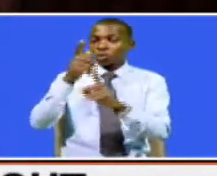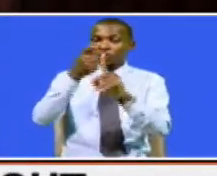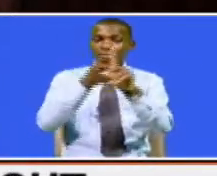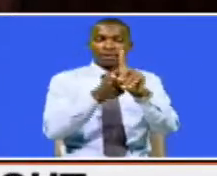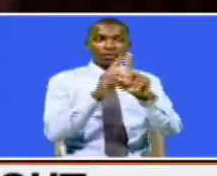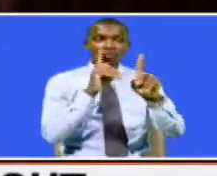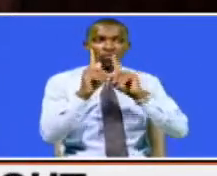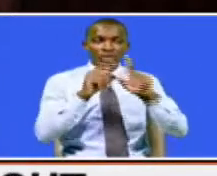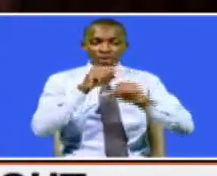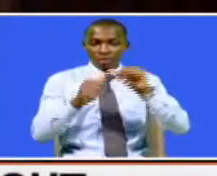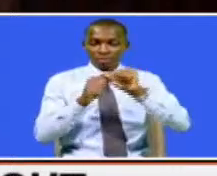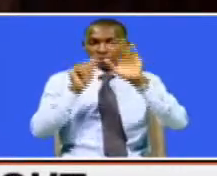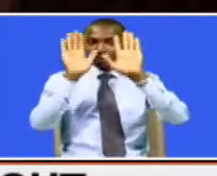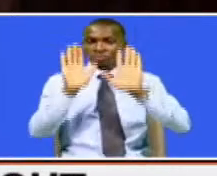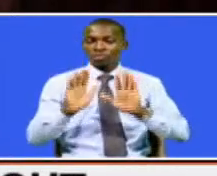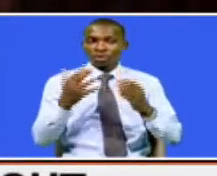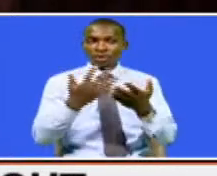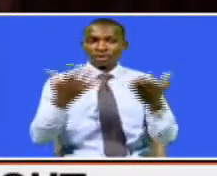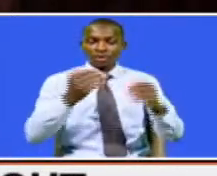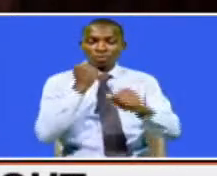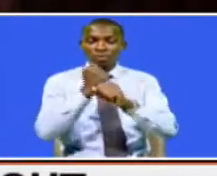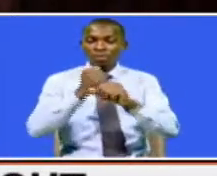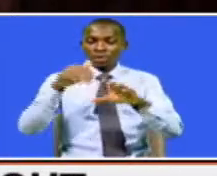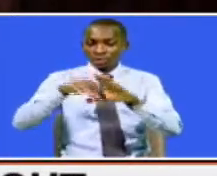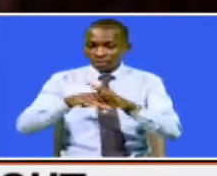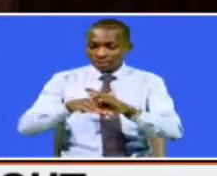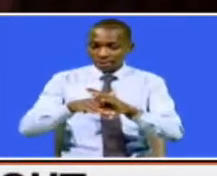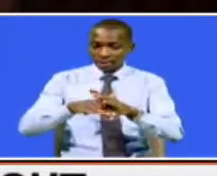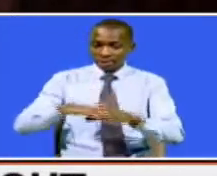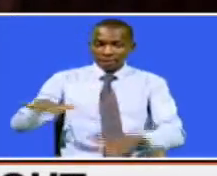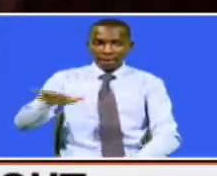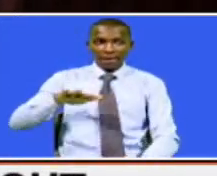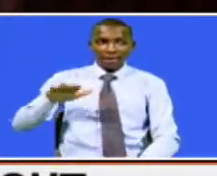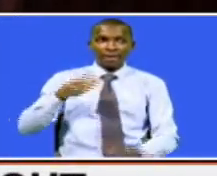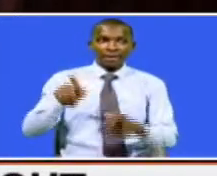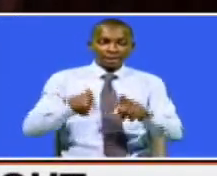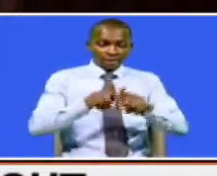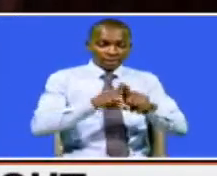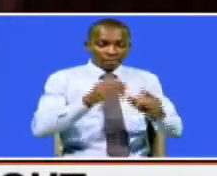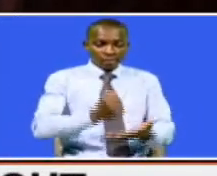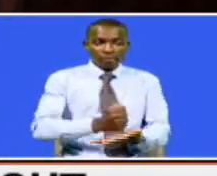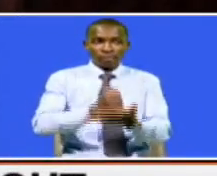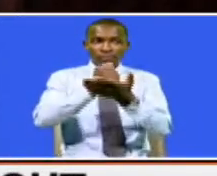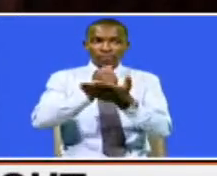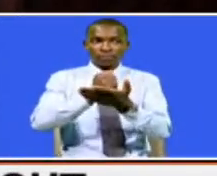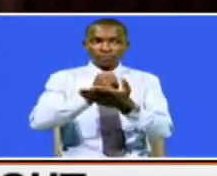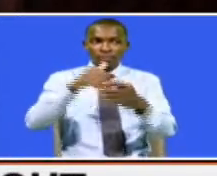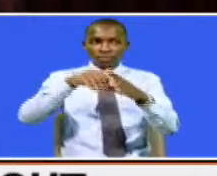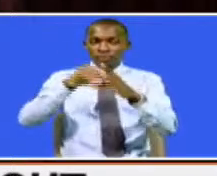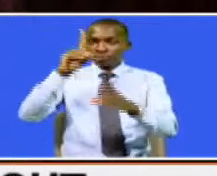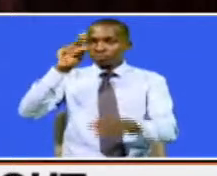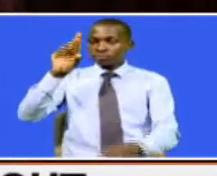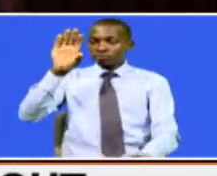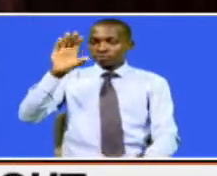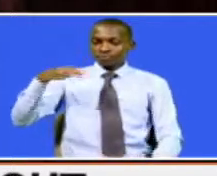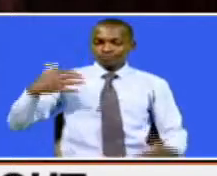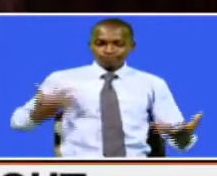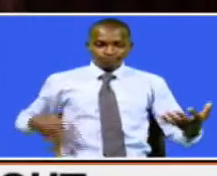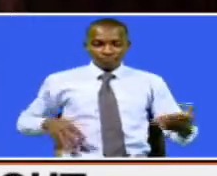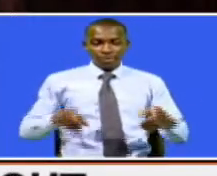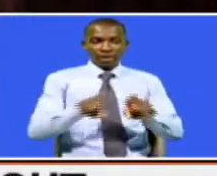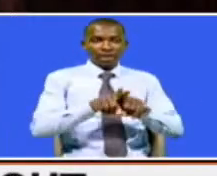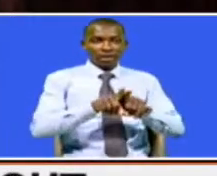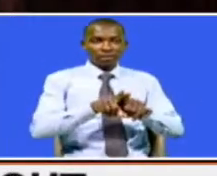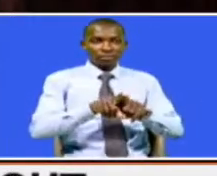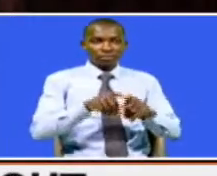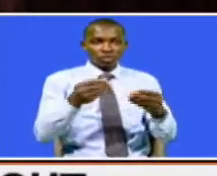some about the important role he has played regionally to help with negotiations in the DRC, to help with